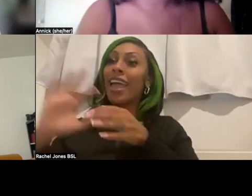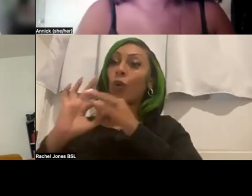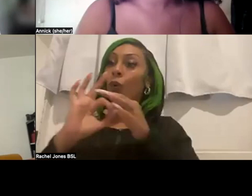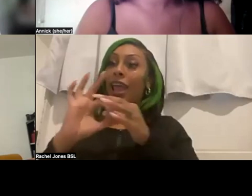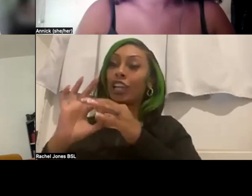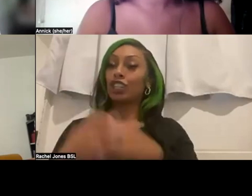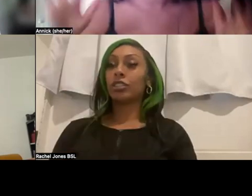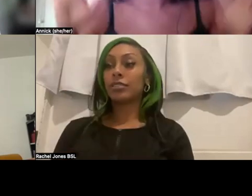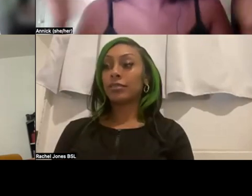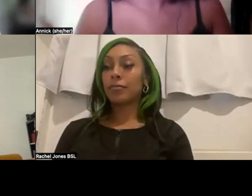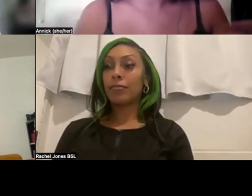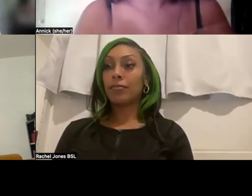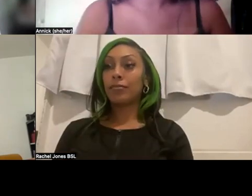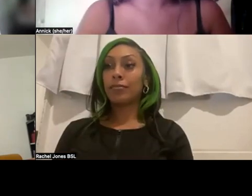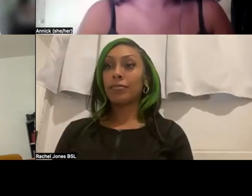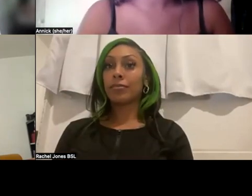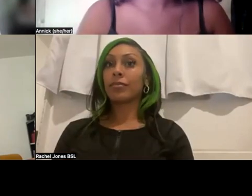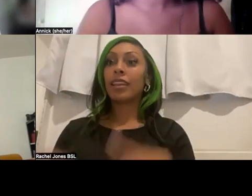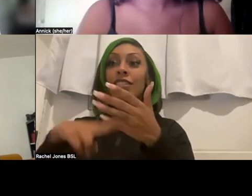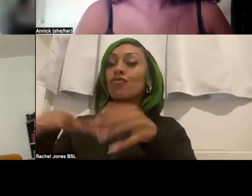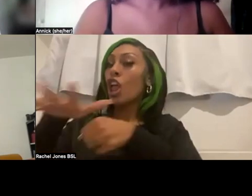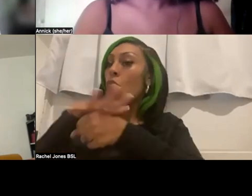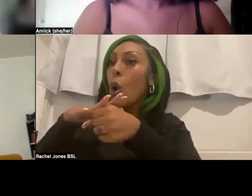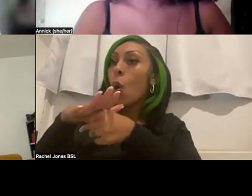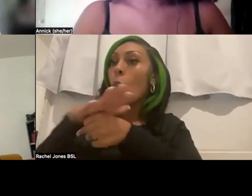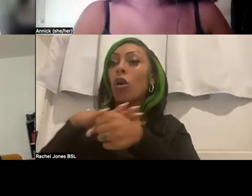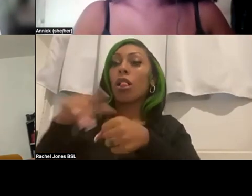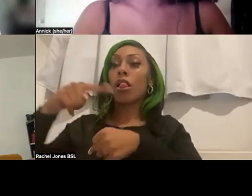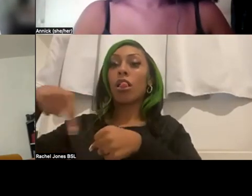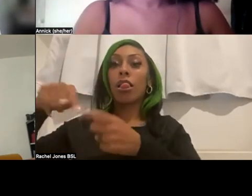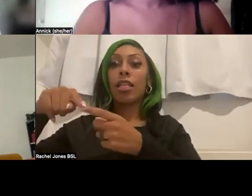community organizing in their very local environments.